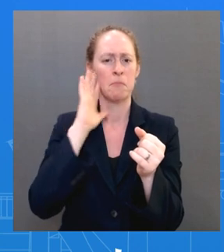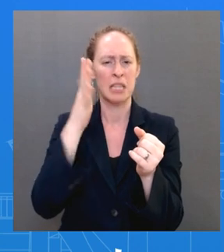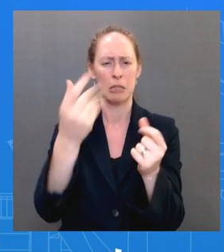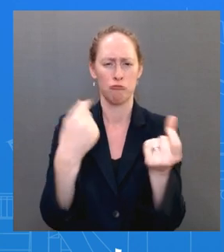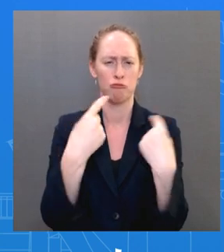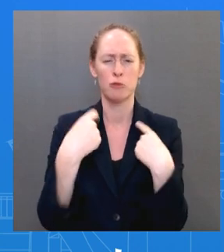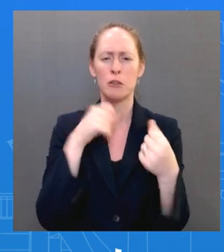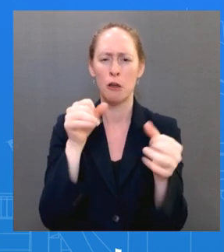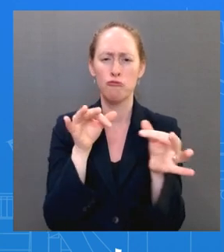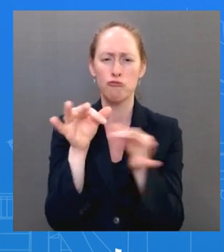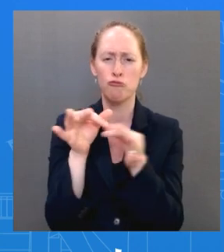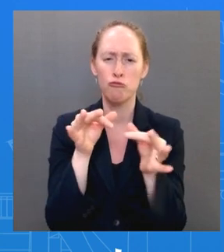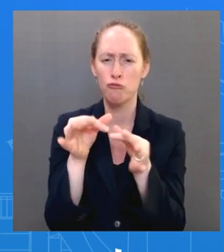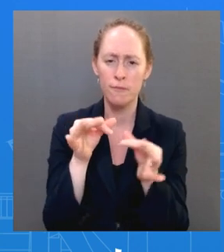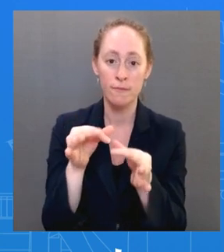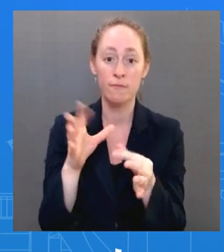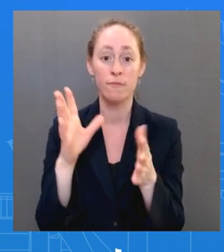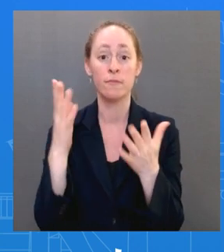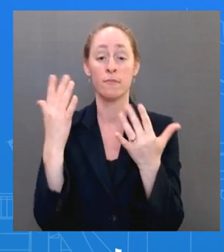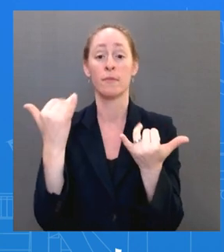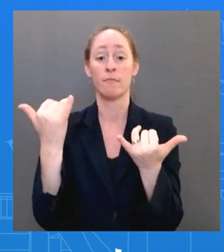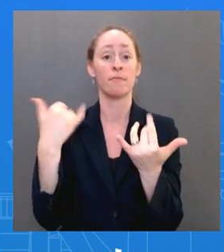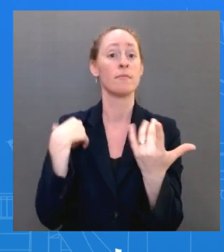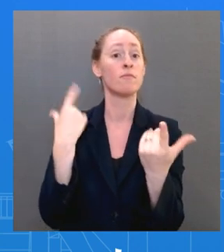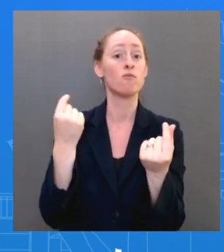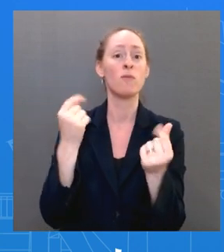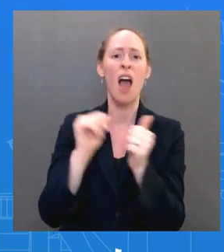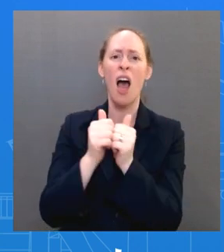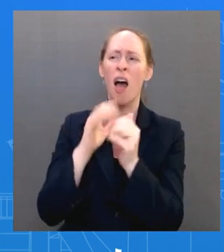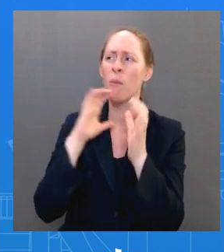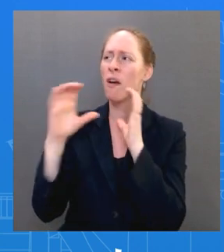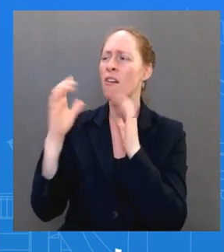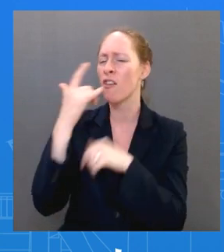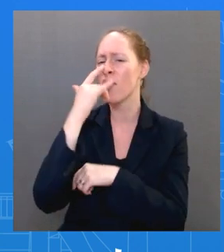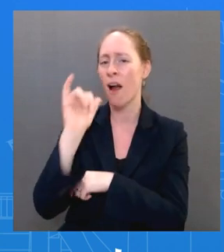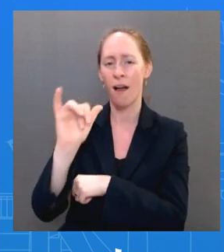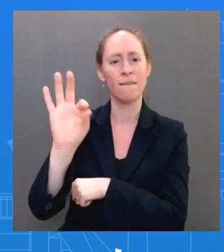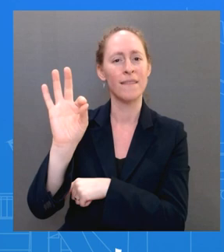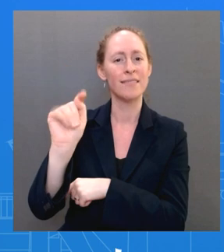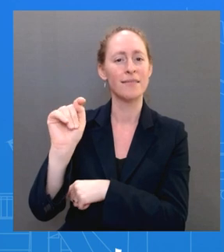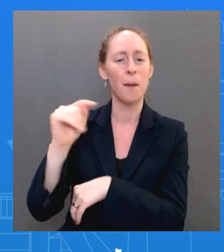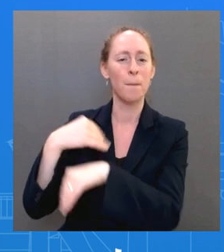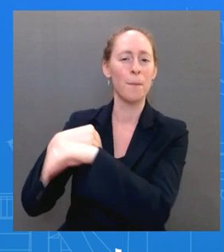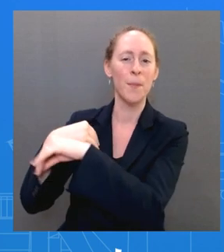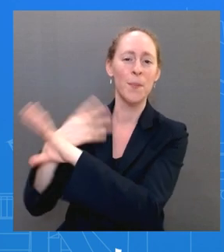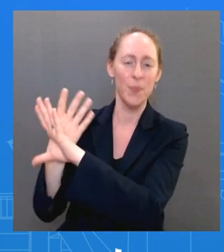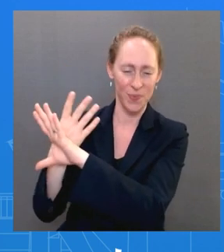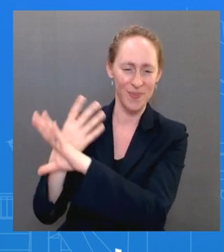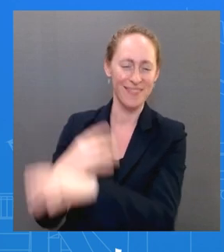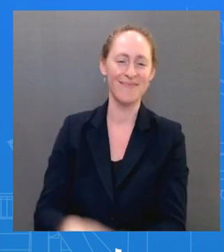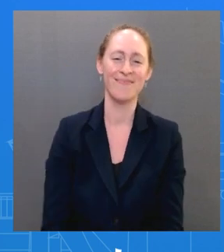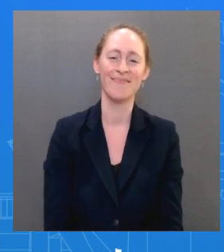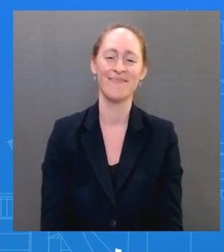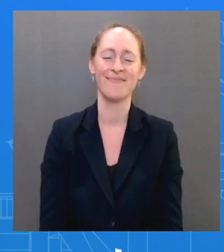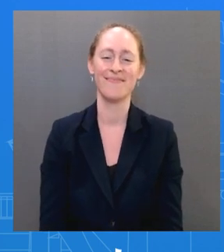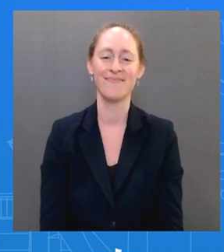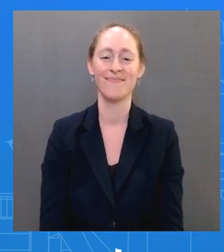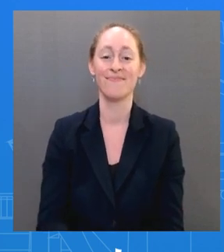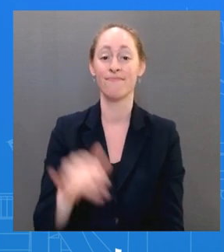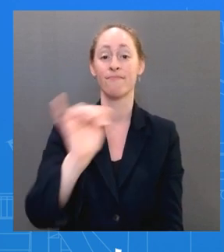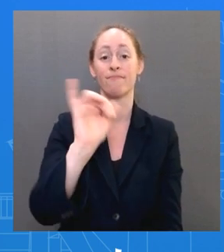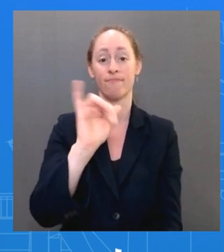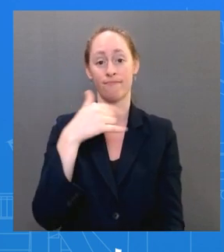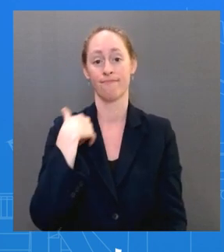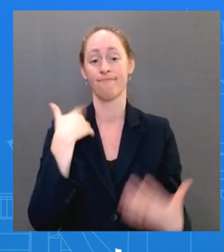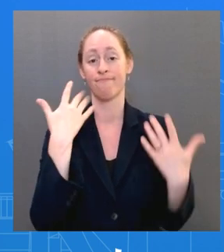spoke at length multiple times today with Dr. O'Connor. And as you all saw just a few minutes ago, the president is doing better. He slept